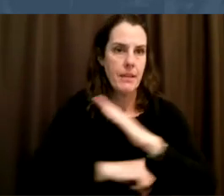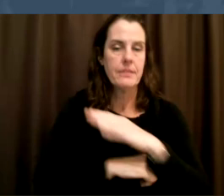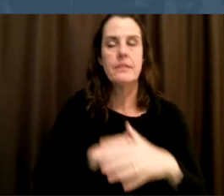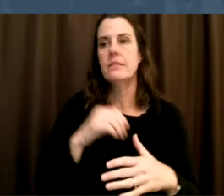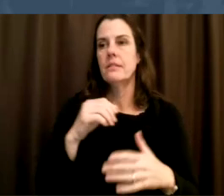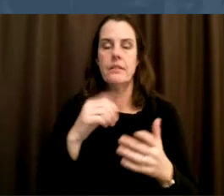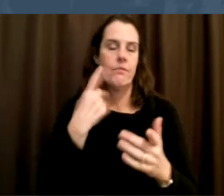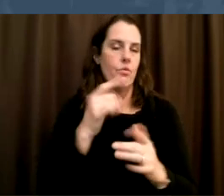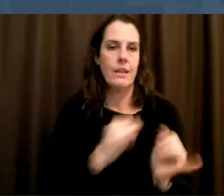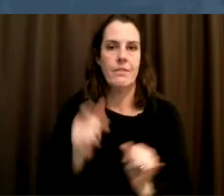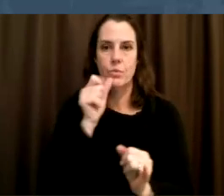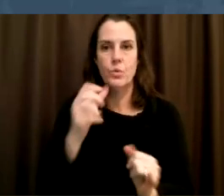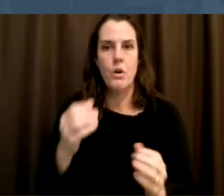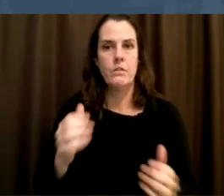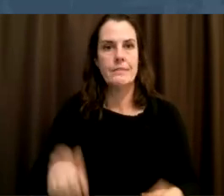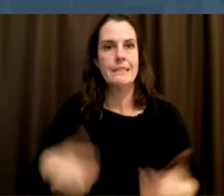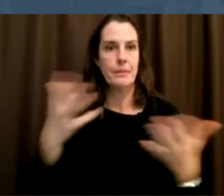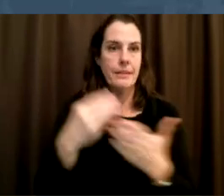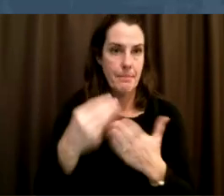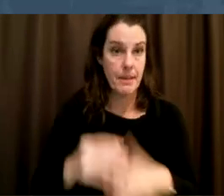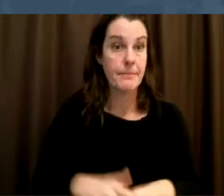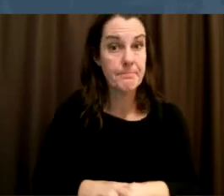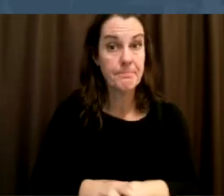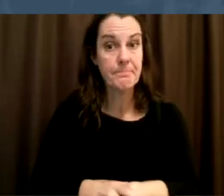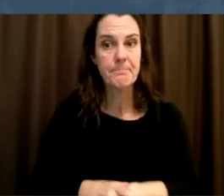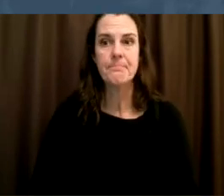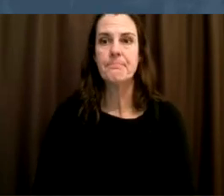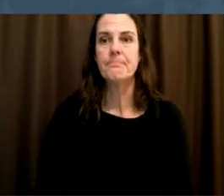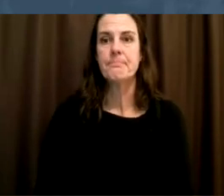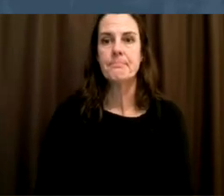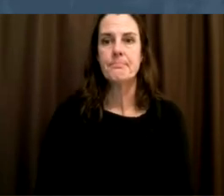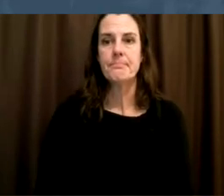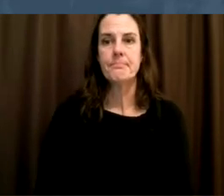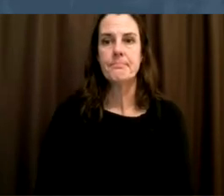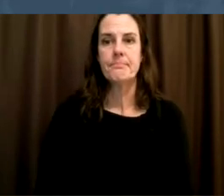who are actually spending the money, right, or accounting for the grant money.